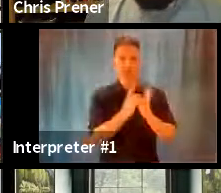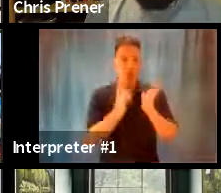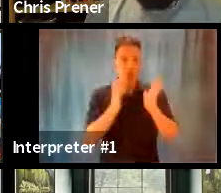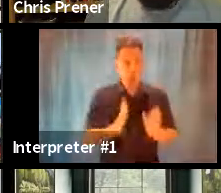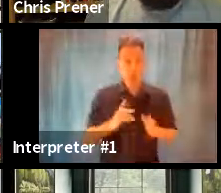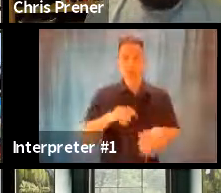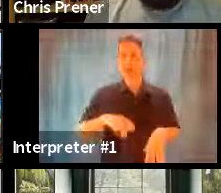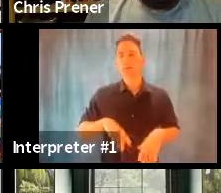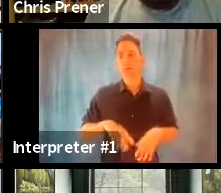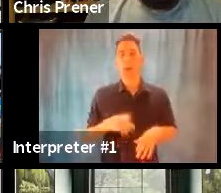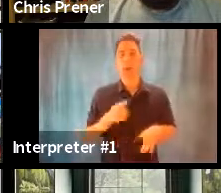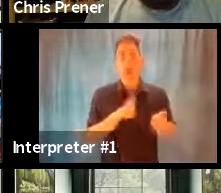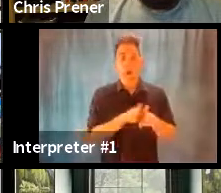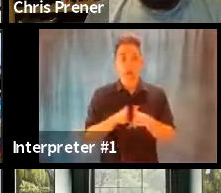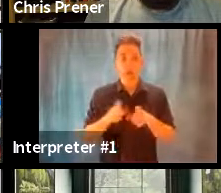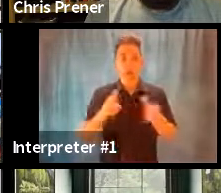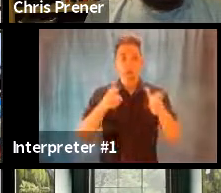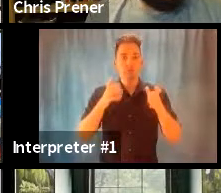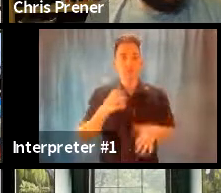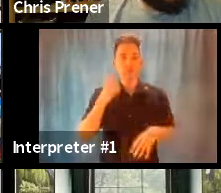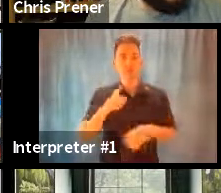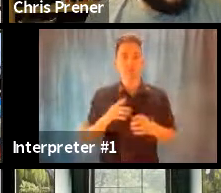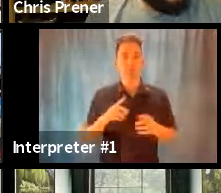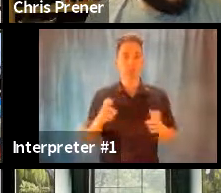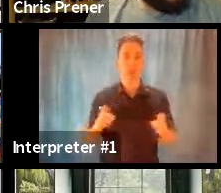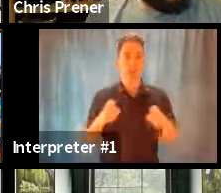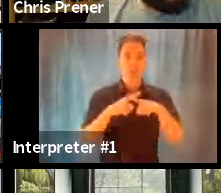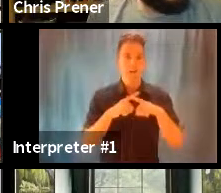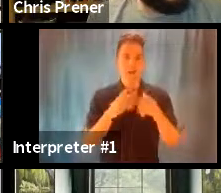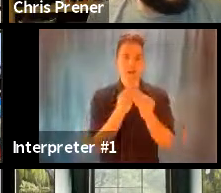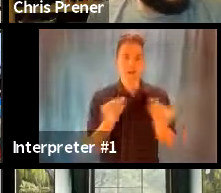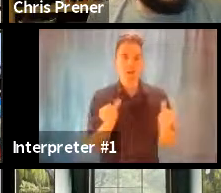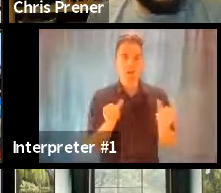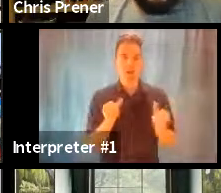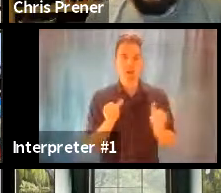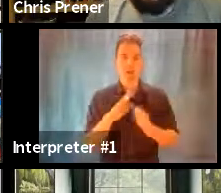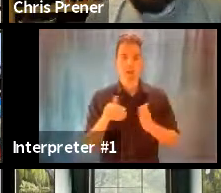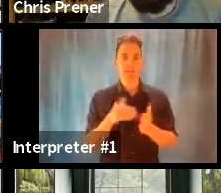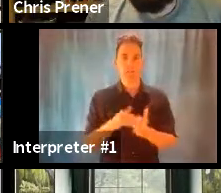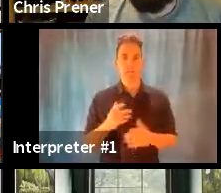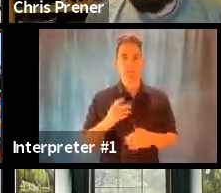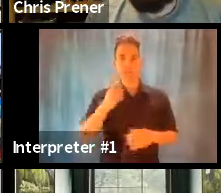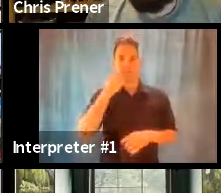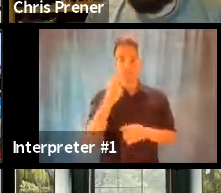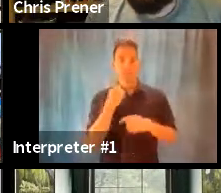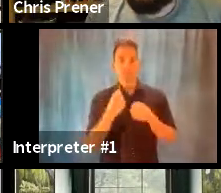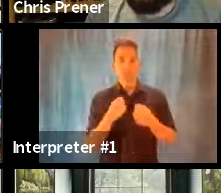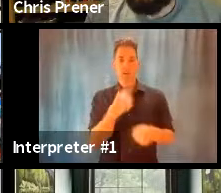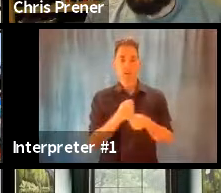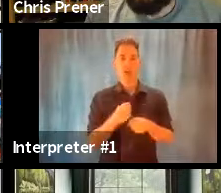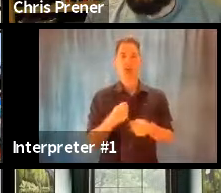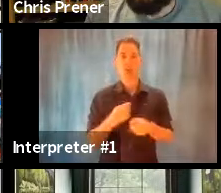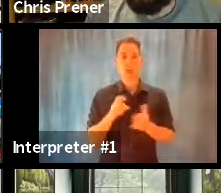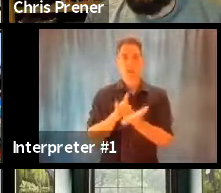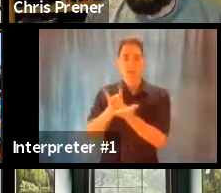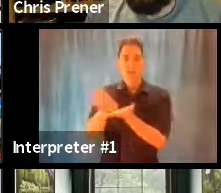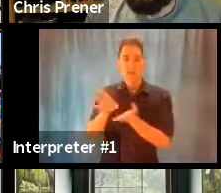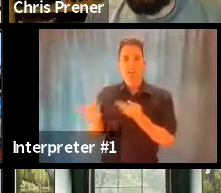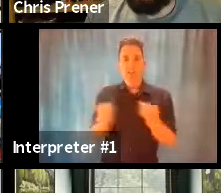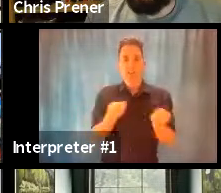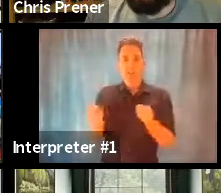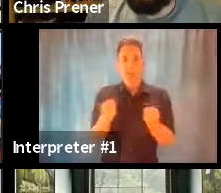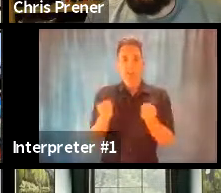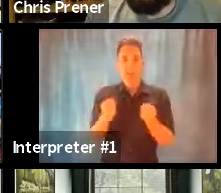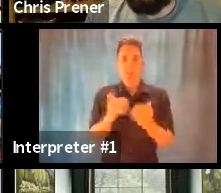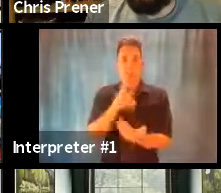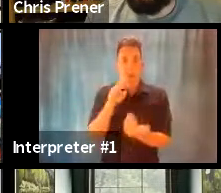manager at the Conflict Resolution Center. Over the past year, I've served as the manager of our eviction prevention mediation program, working with landlords and